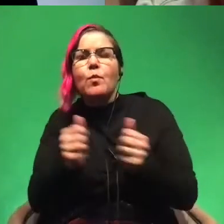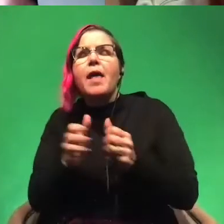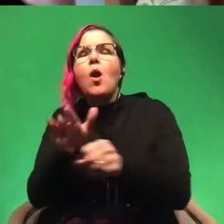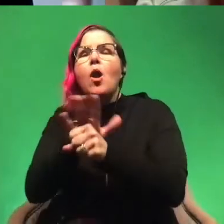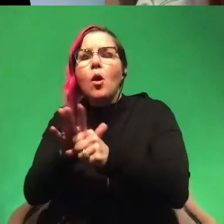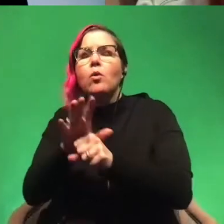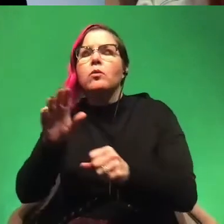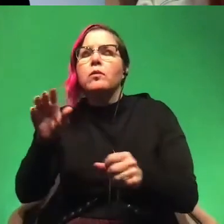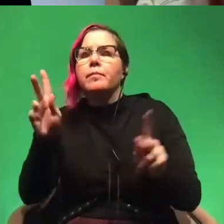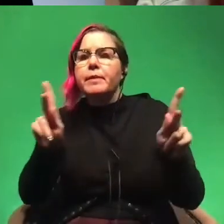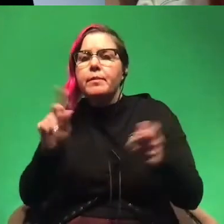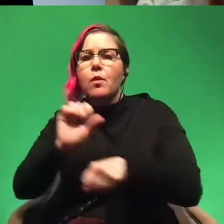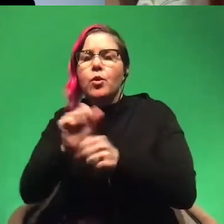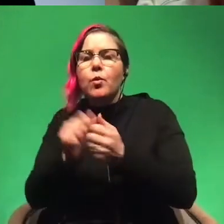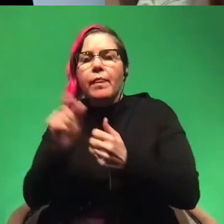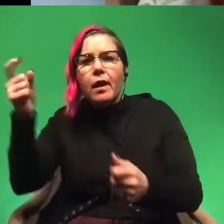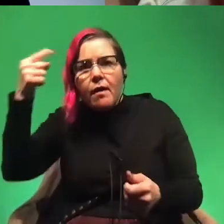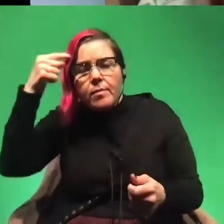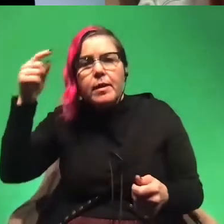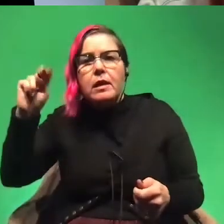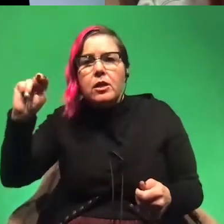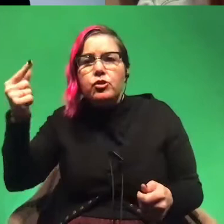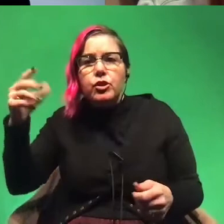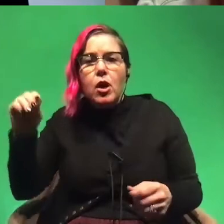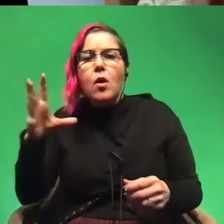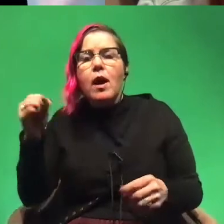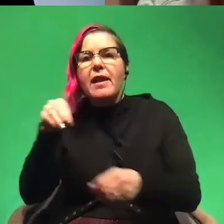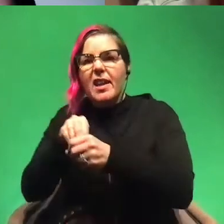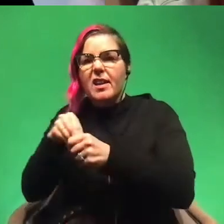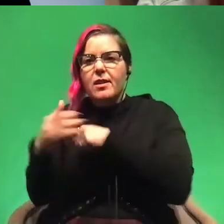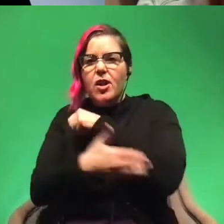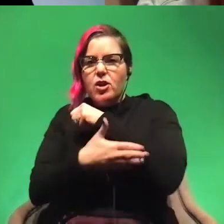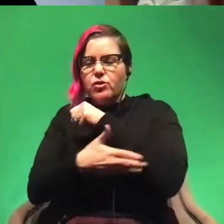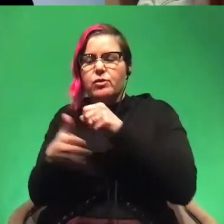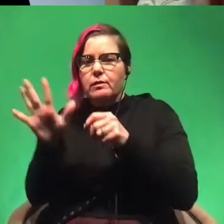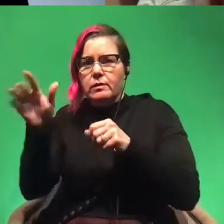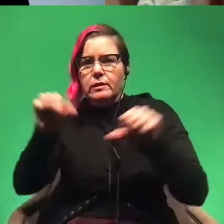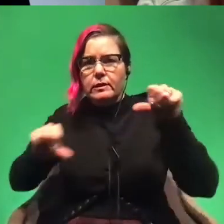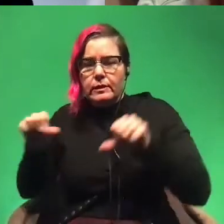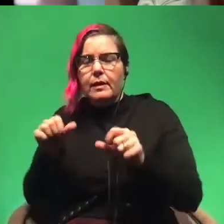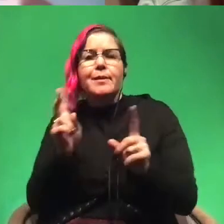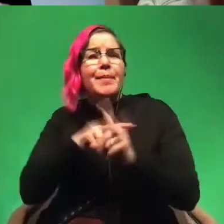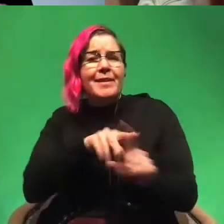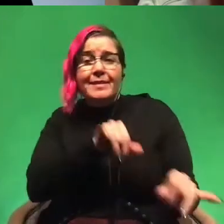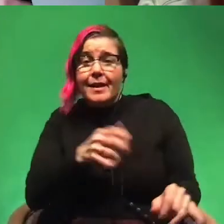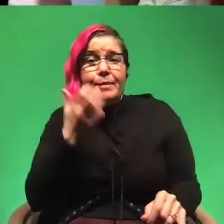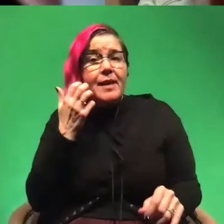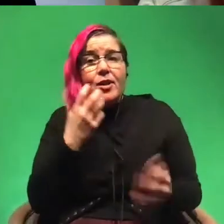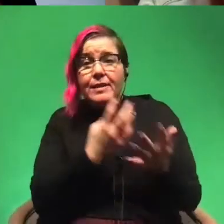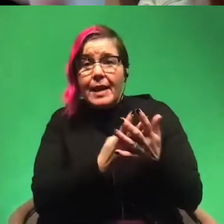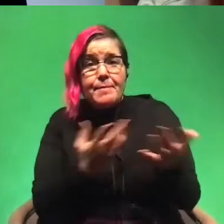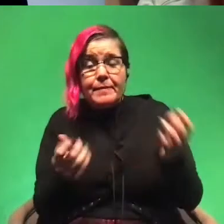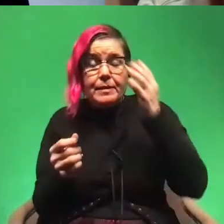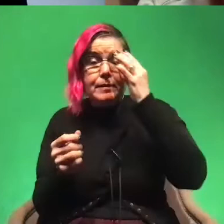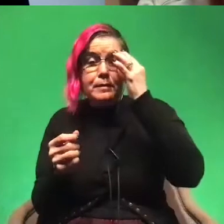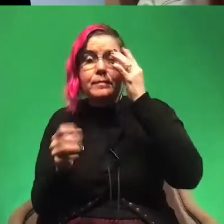NGOs and the governments and the, you know, in-country scientists that I work with. And the same applies for tigers in captivity. And so when it